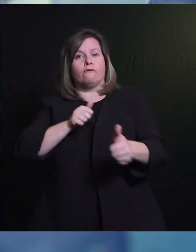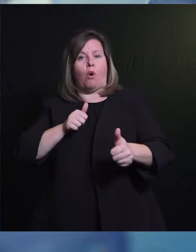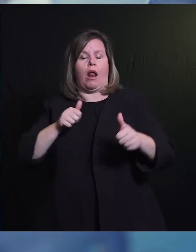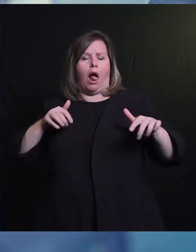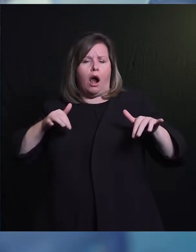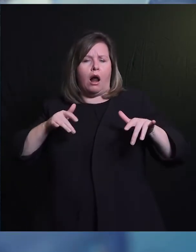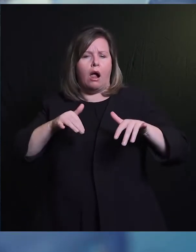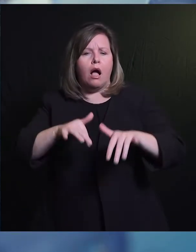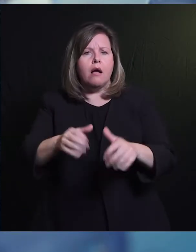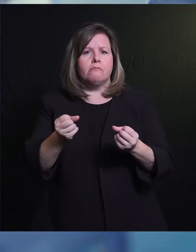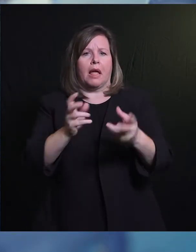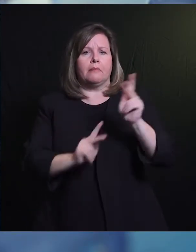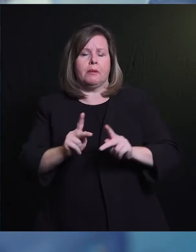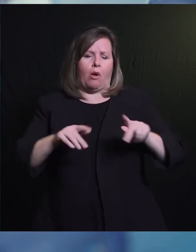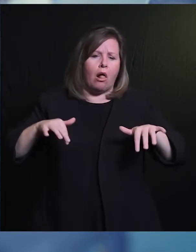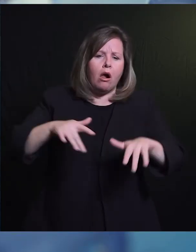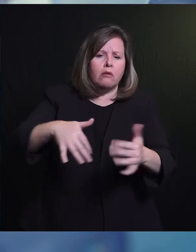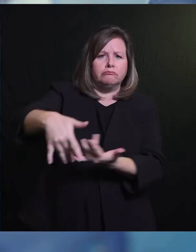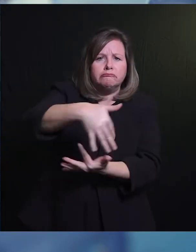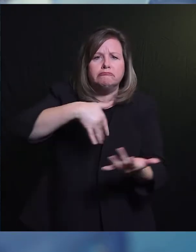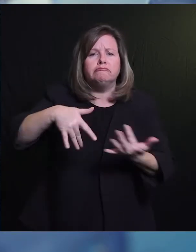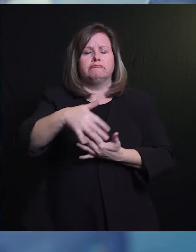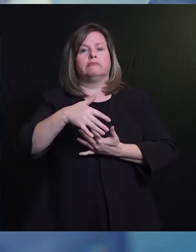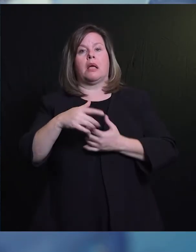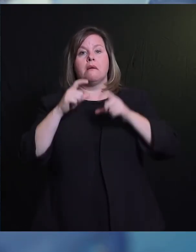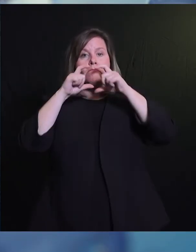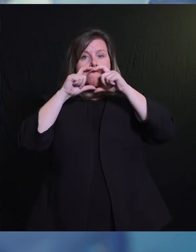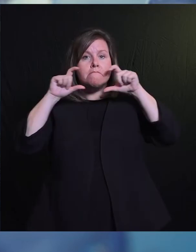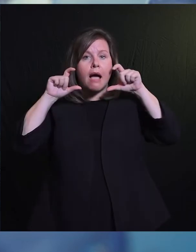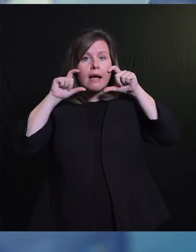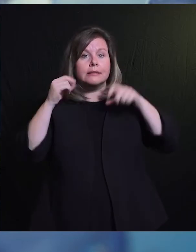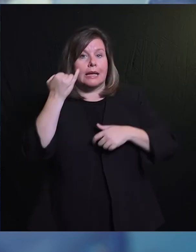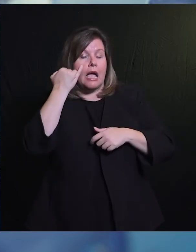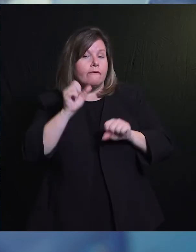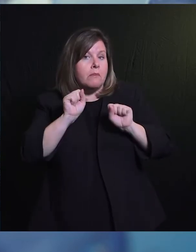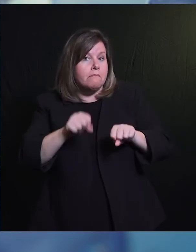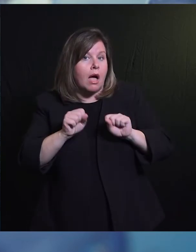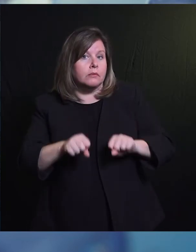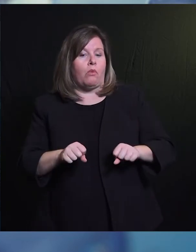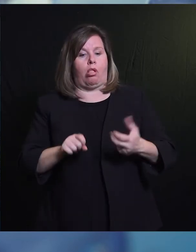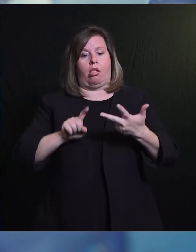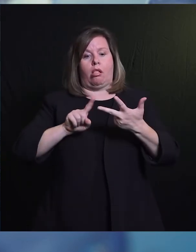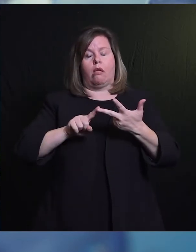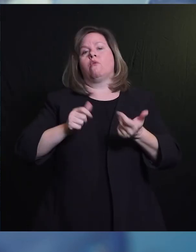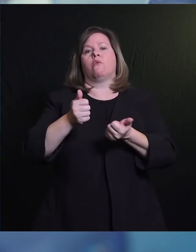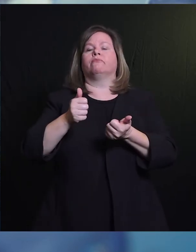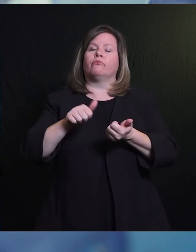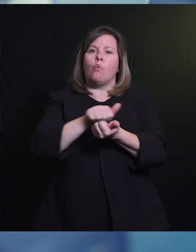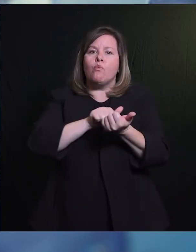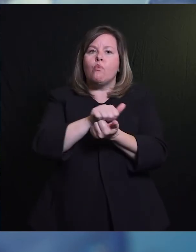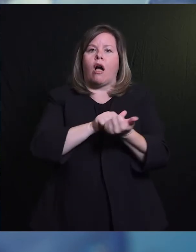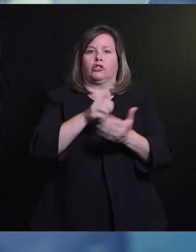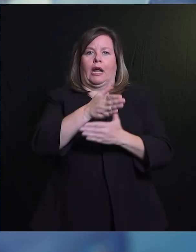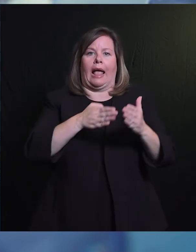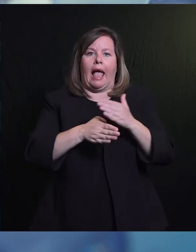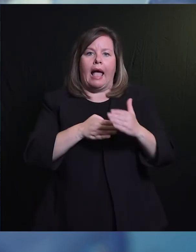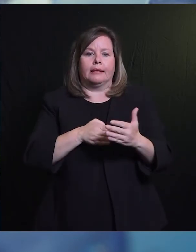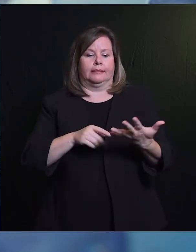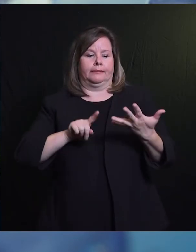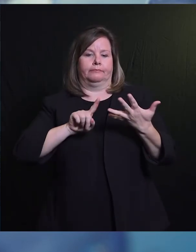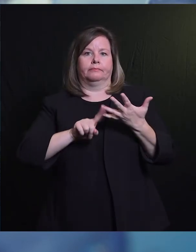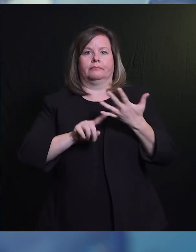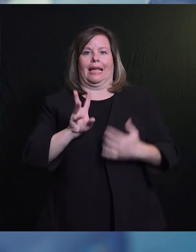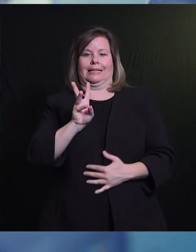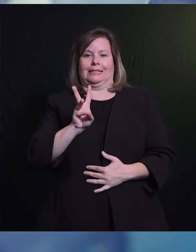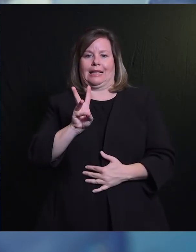gatherings, wearing masks if possible, washing hands, maintaining that 6-foot separation. If we do that,